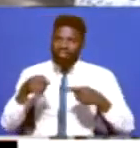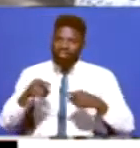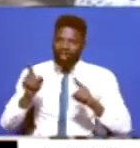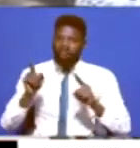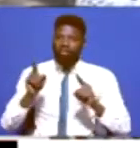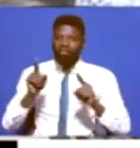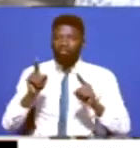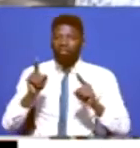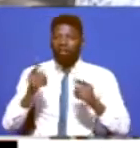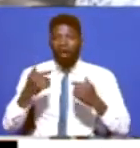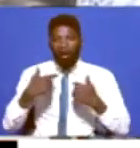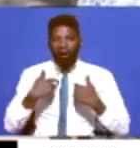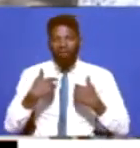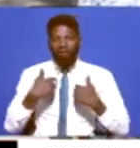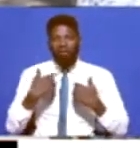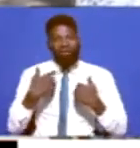courage